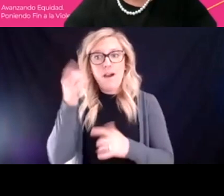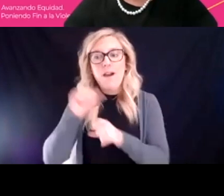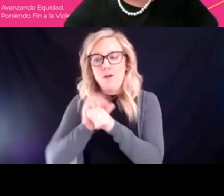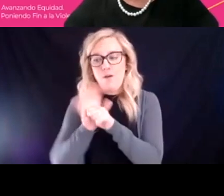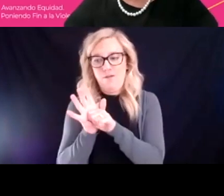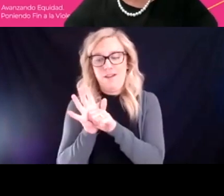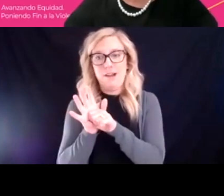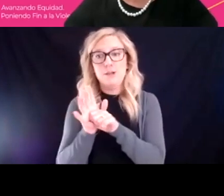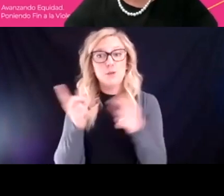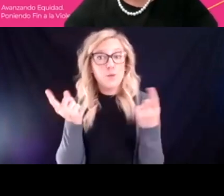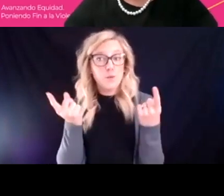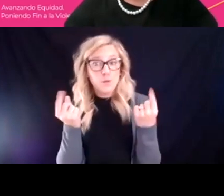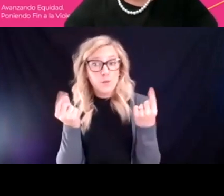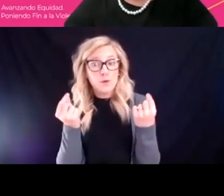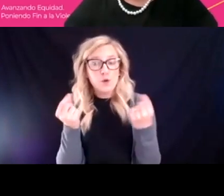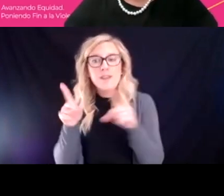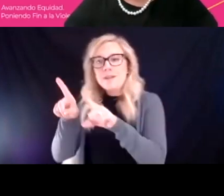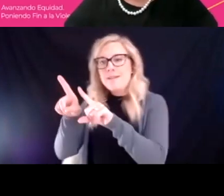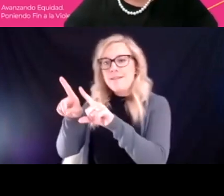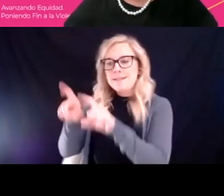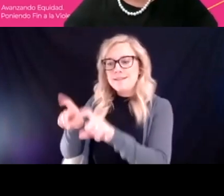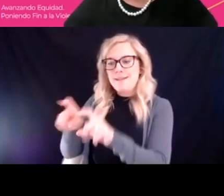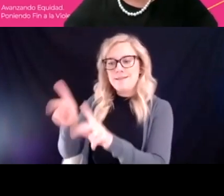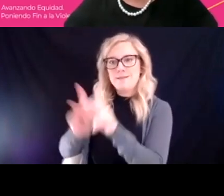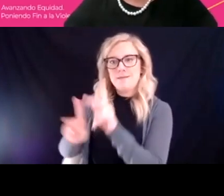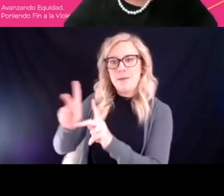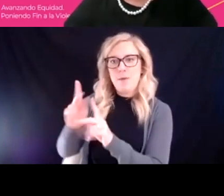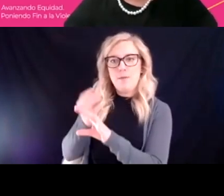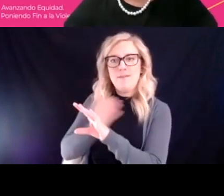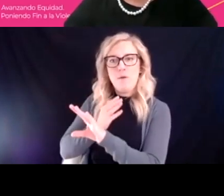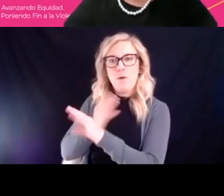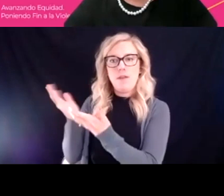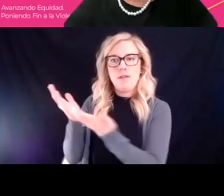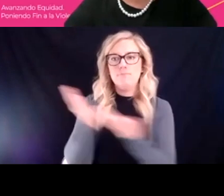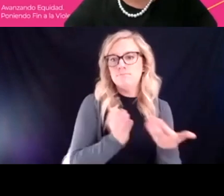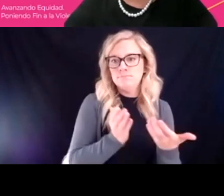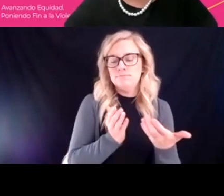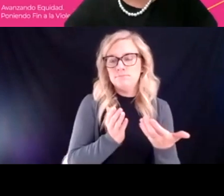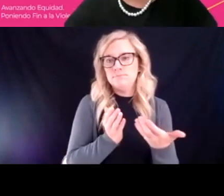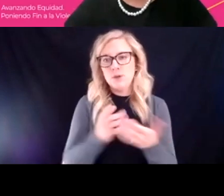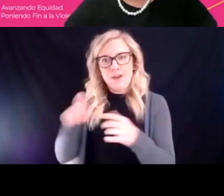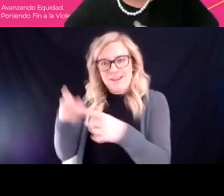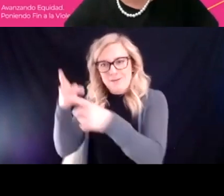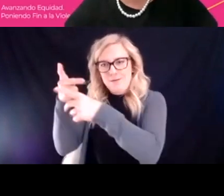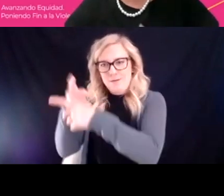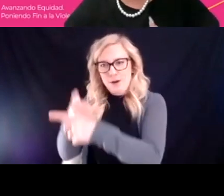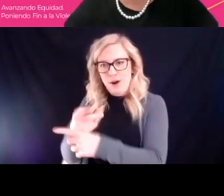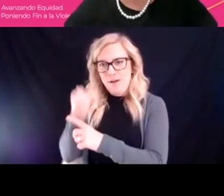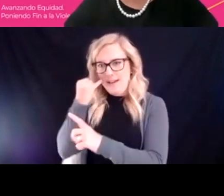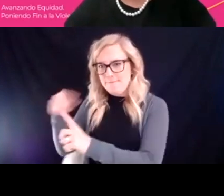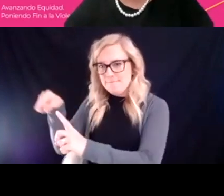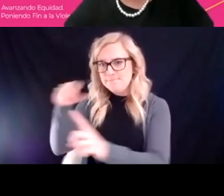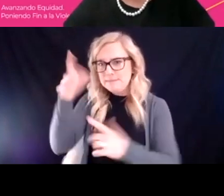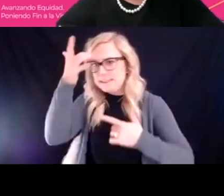would do is test them before they could release them in order to find out if they had a case of COVID or not.